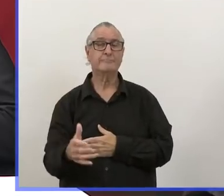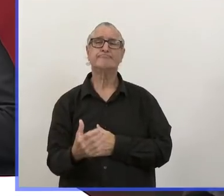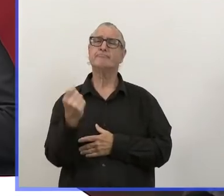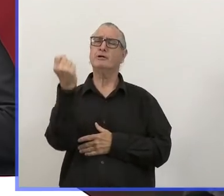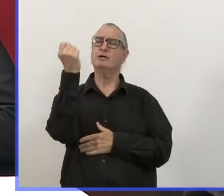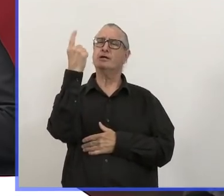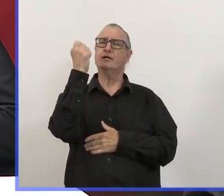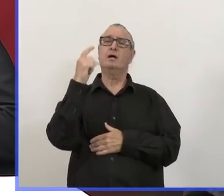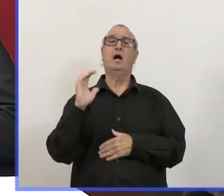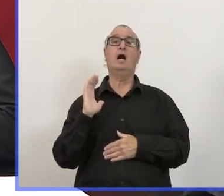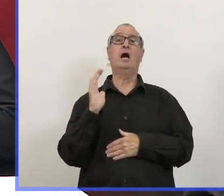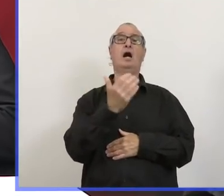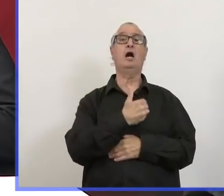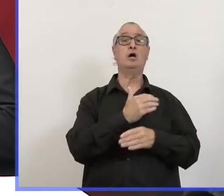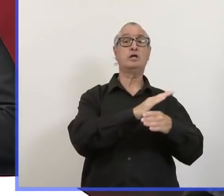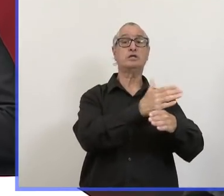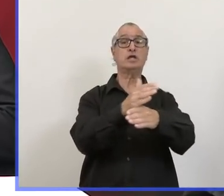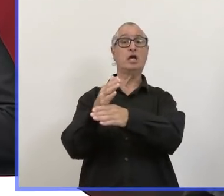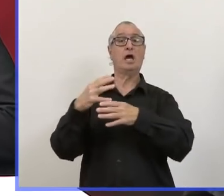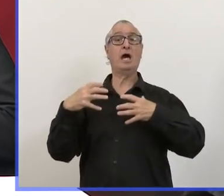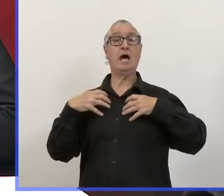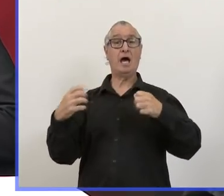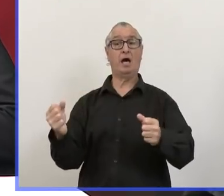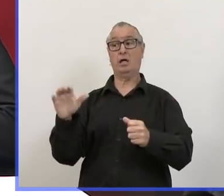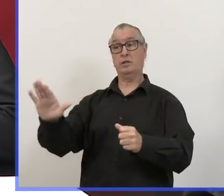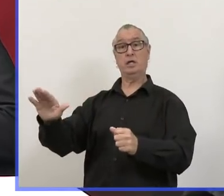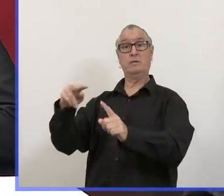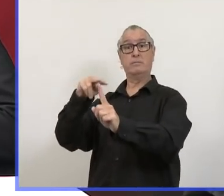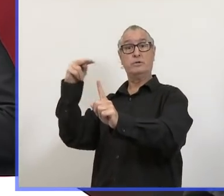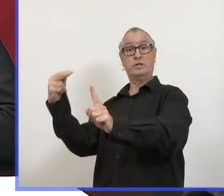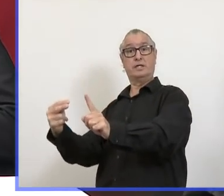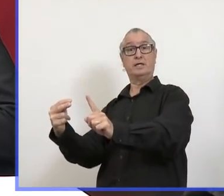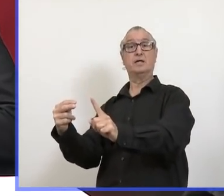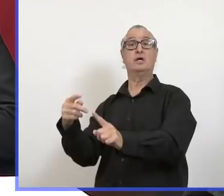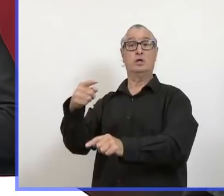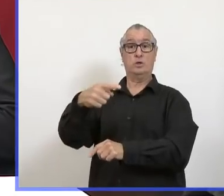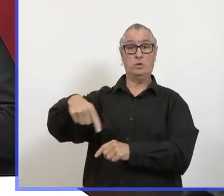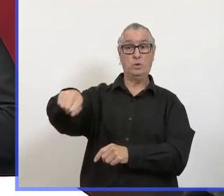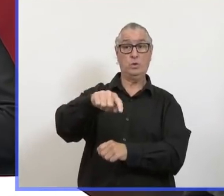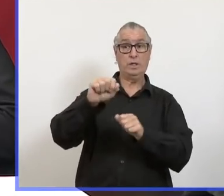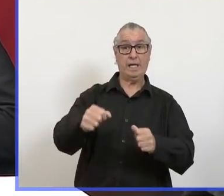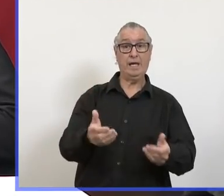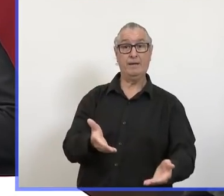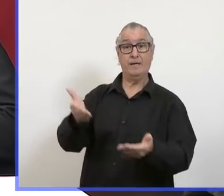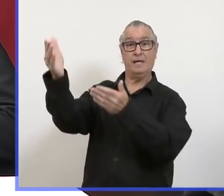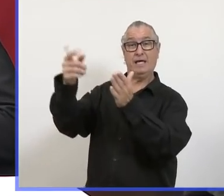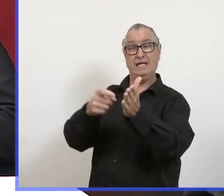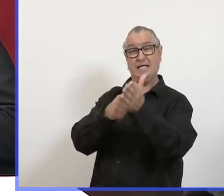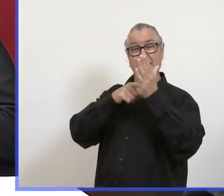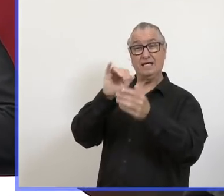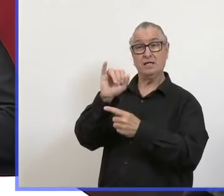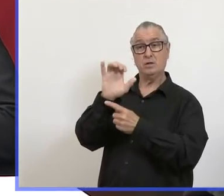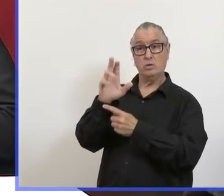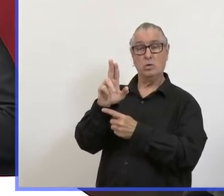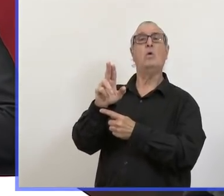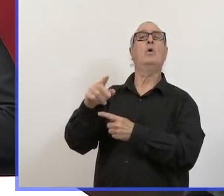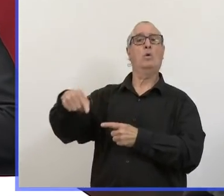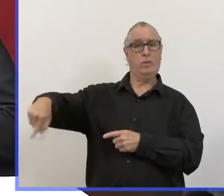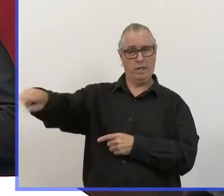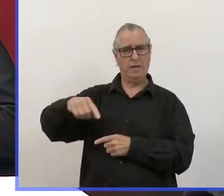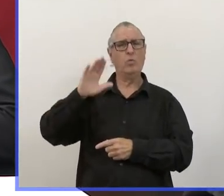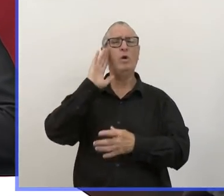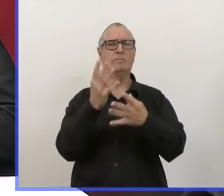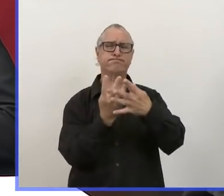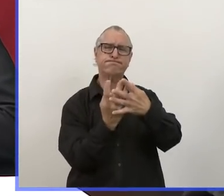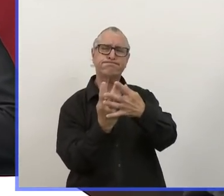making sure that those who are able to get transported, who need to access an ICU bed, they're triaged. A lot of work is done with a number of